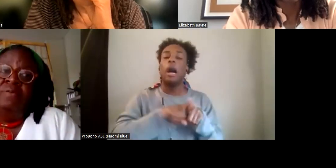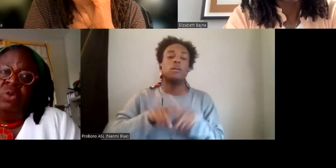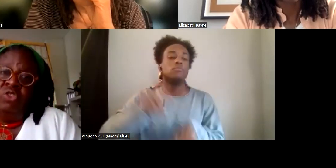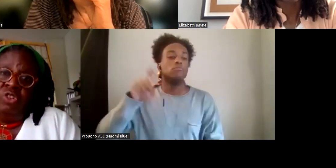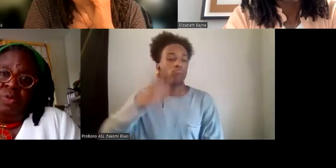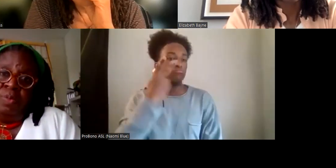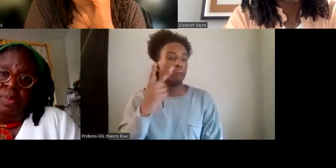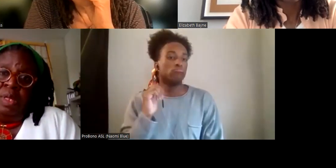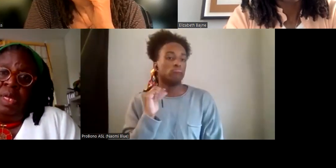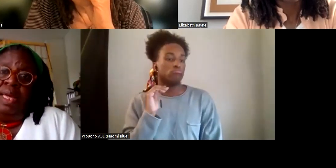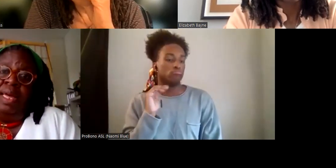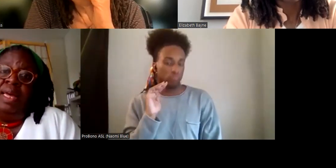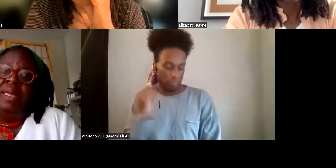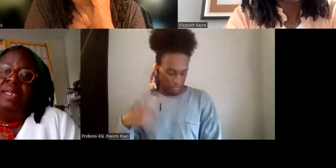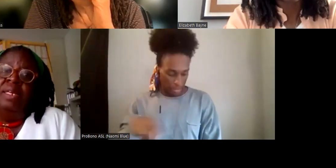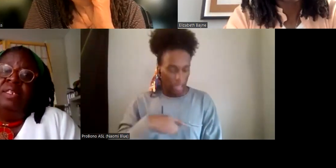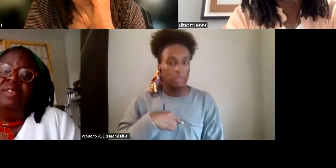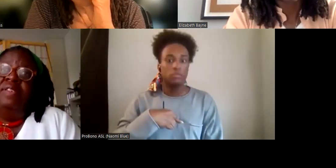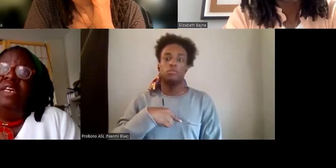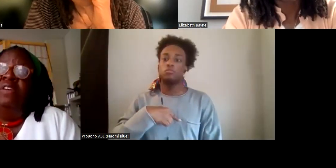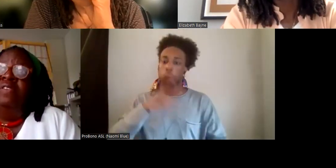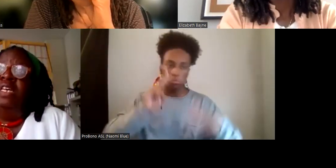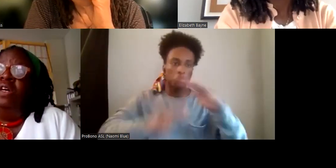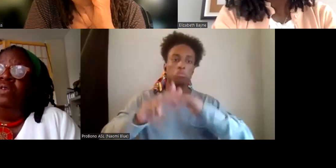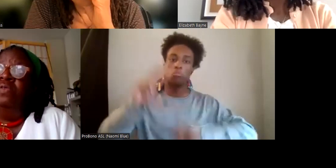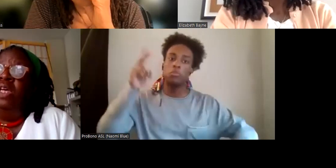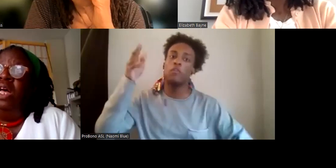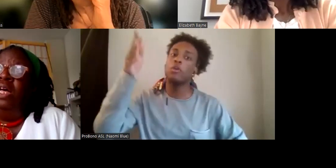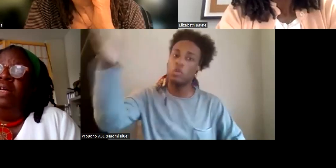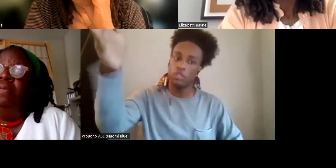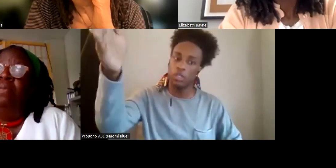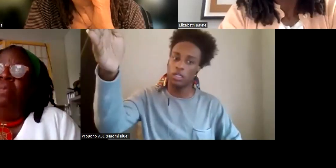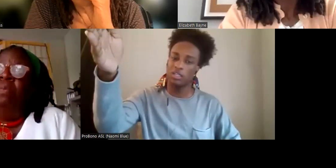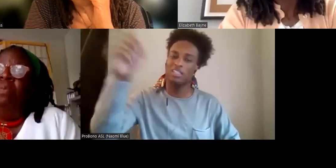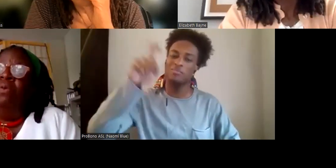ourselves in the future, and to see ourselves